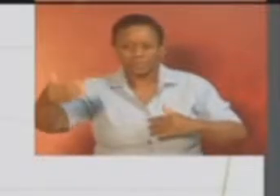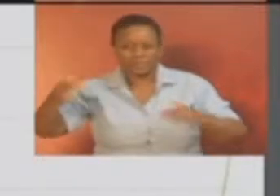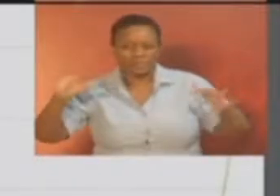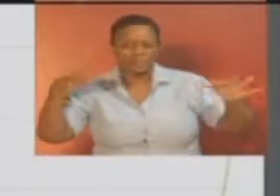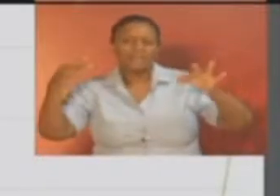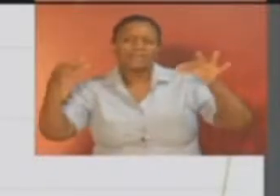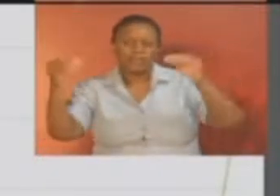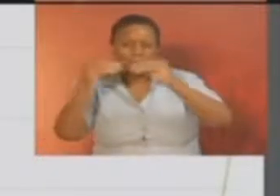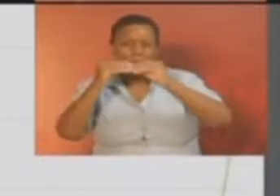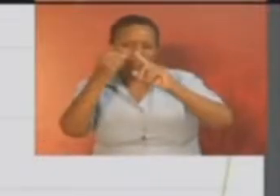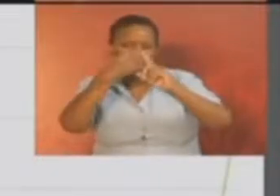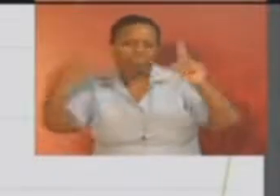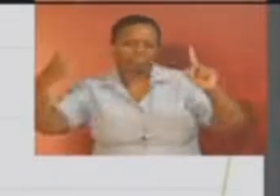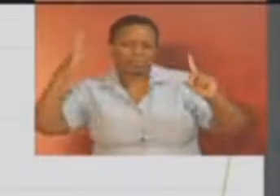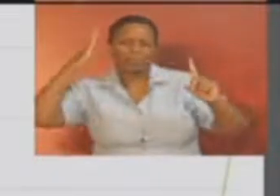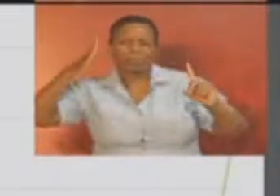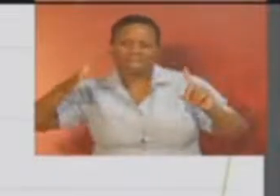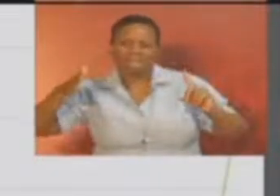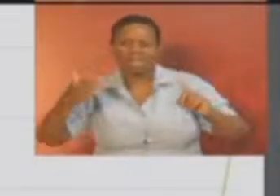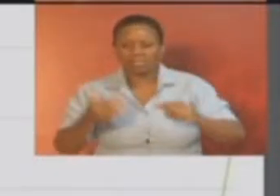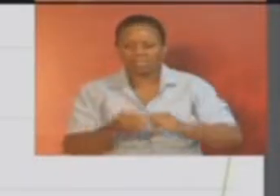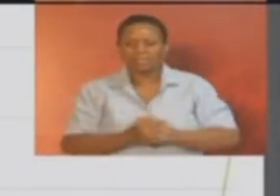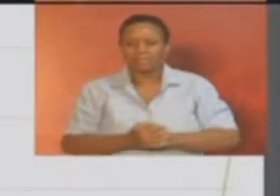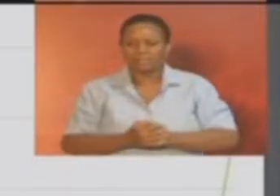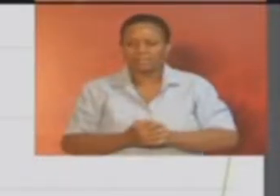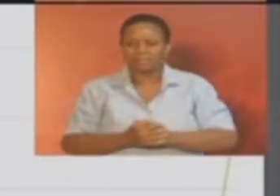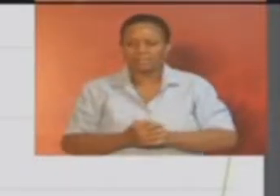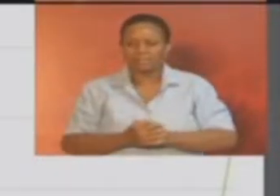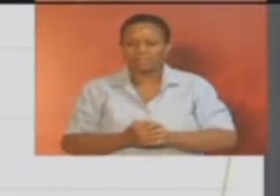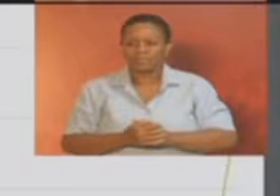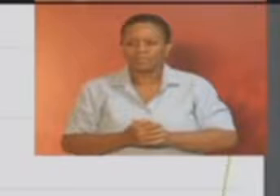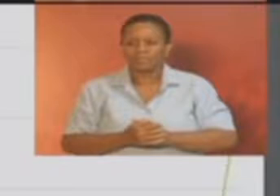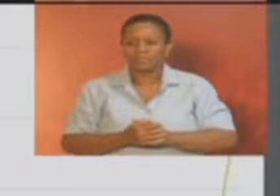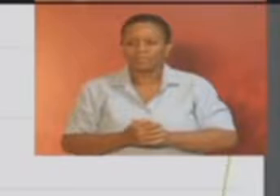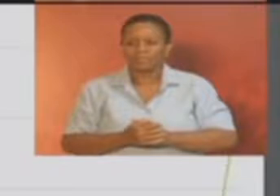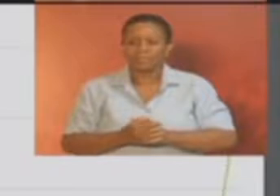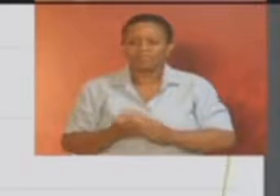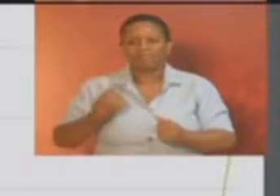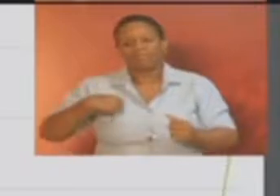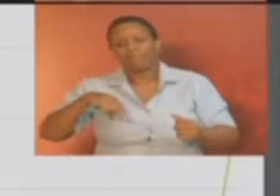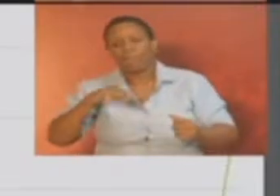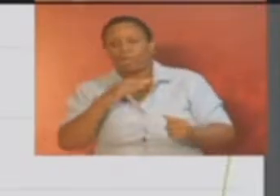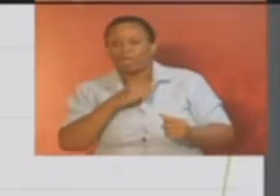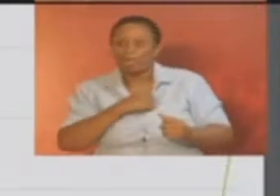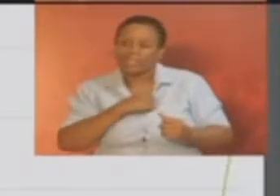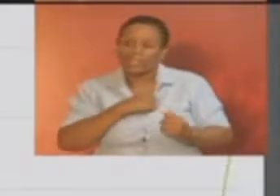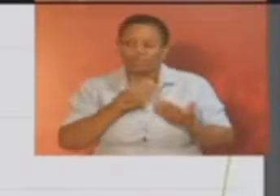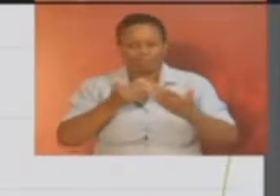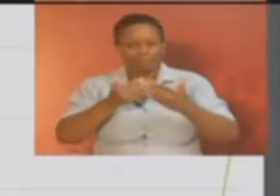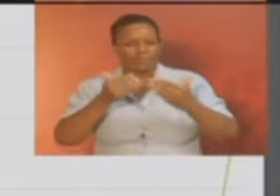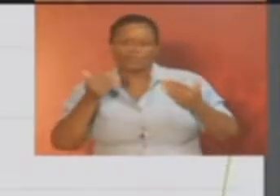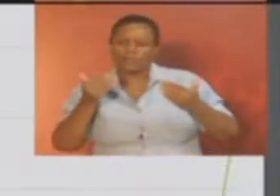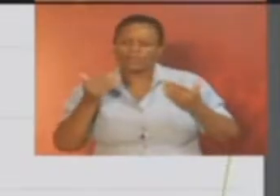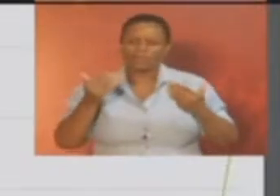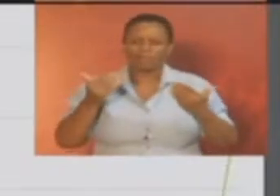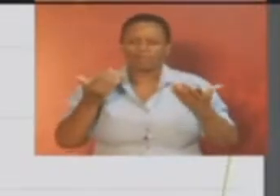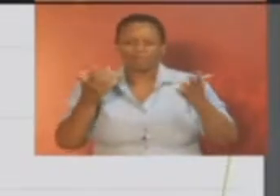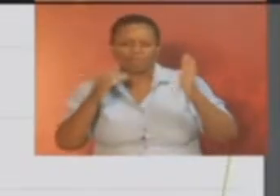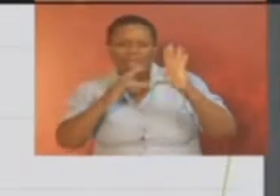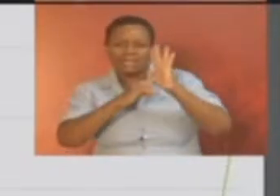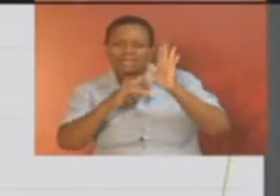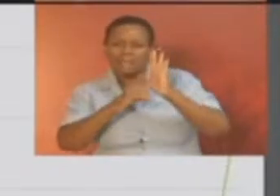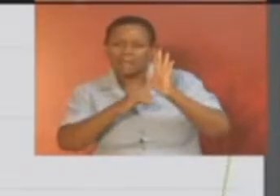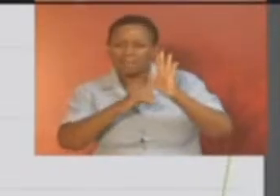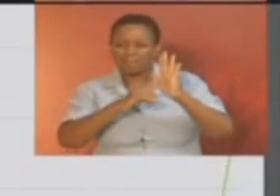Now, these are the projections that we were speaking about that I believe did not render properly. Now we're looking at all the way from when we had the